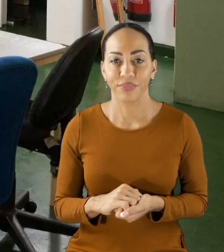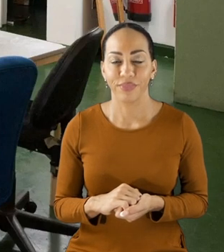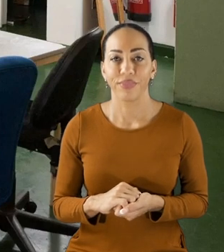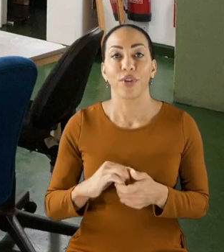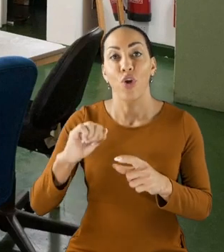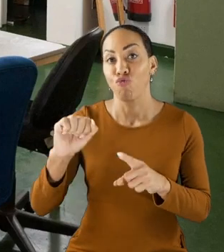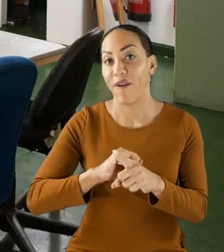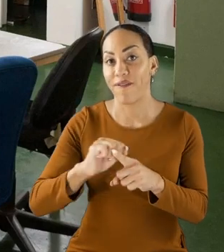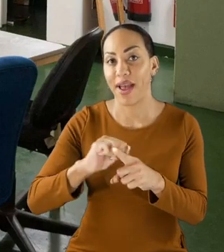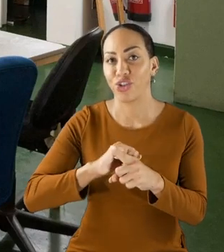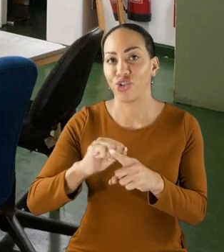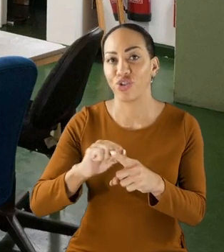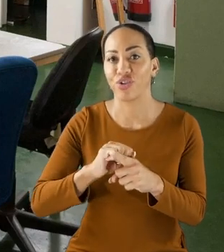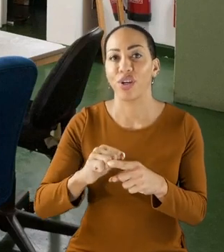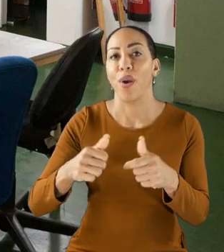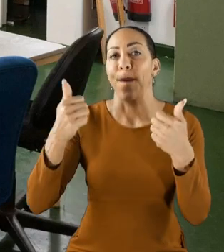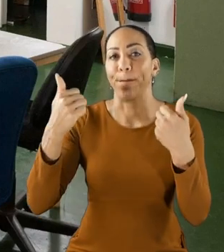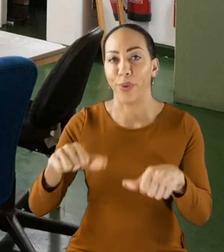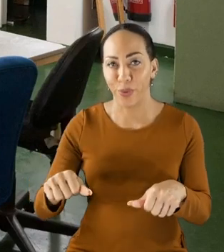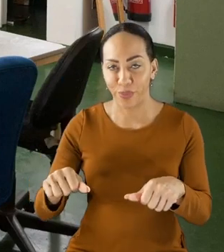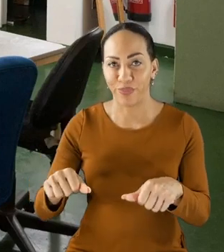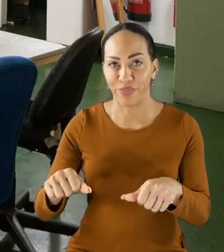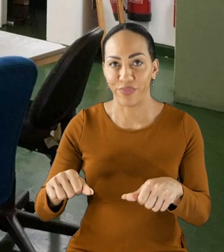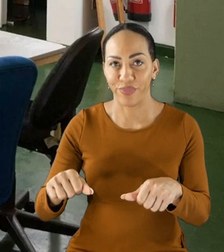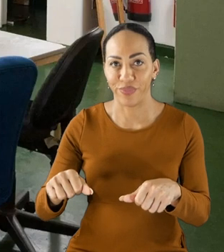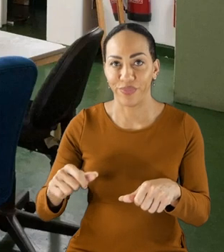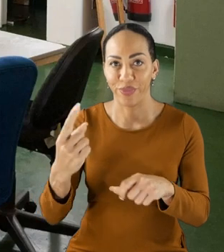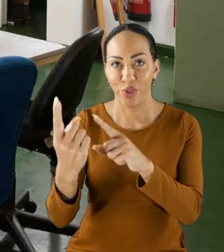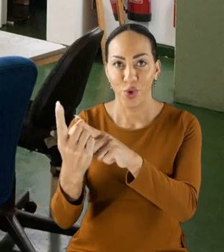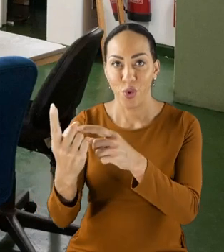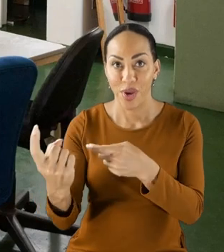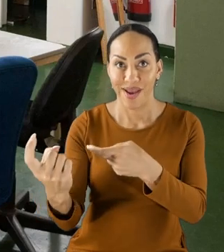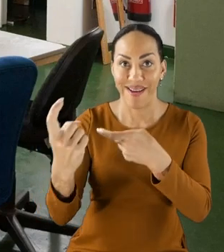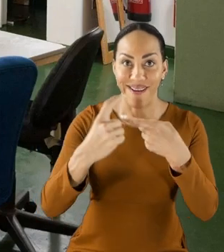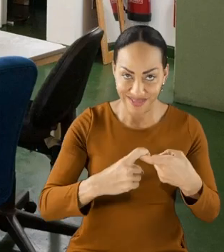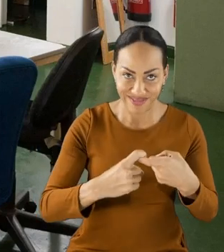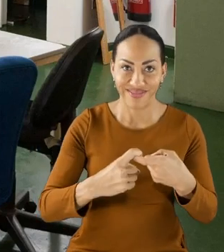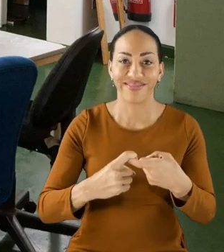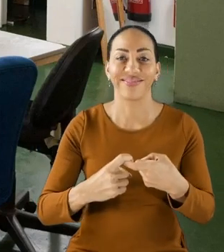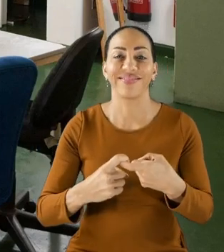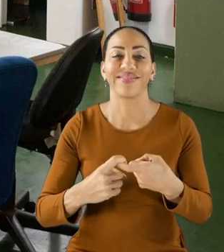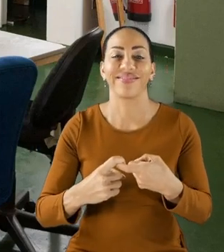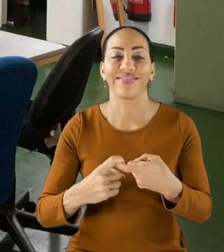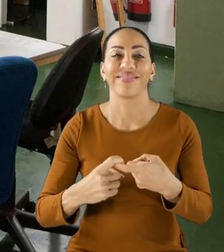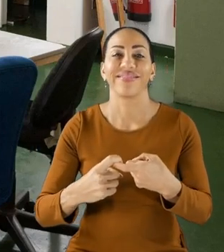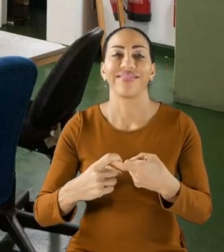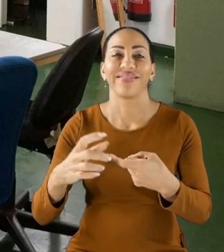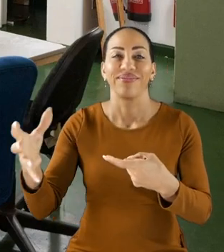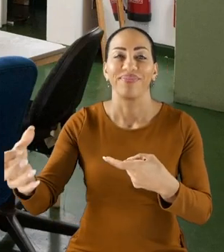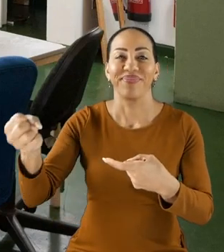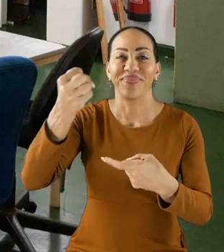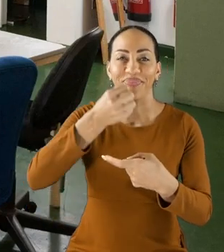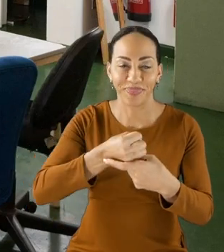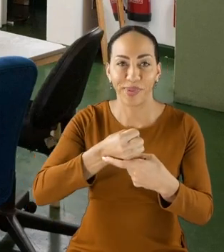Refresh. Aha. Okay, I can see you now. Okay, I've got you in. I'm going to bring you in to